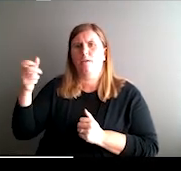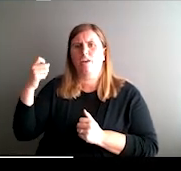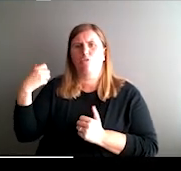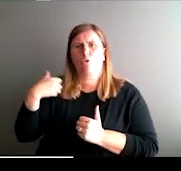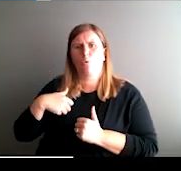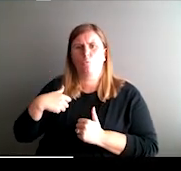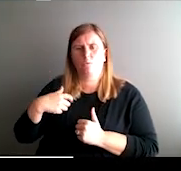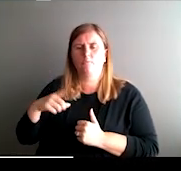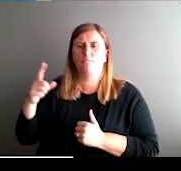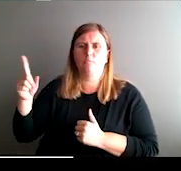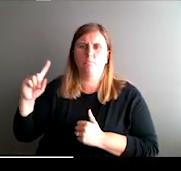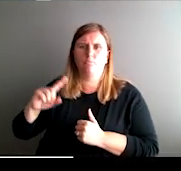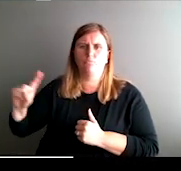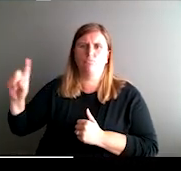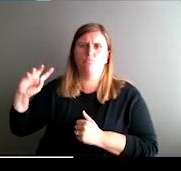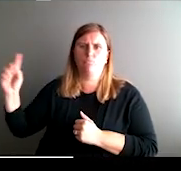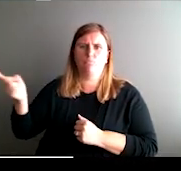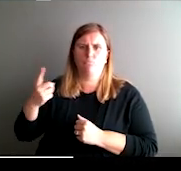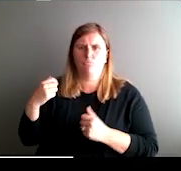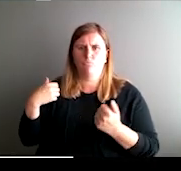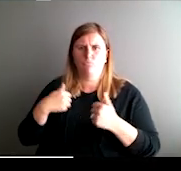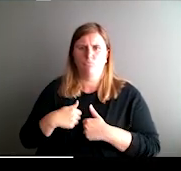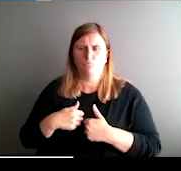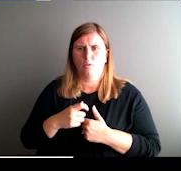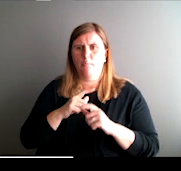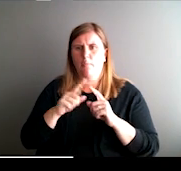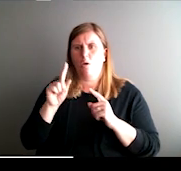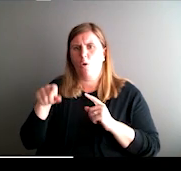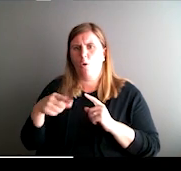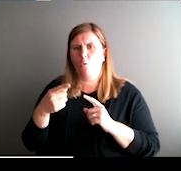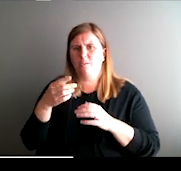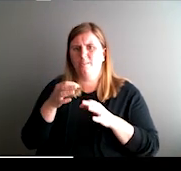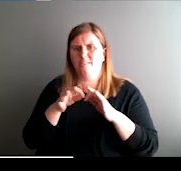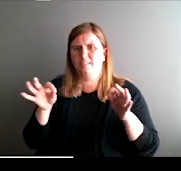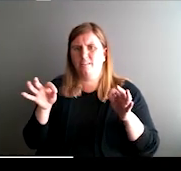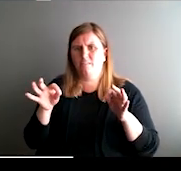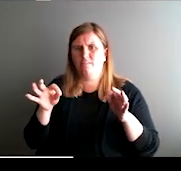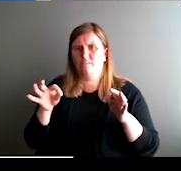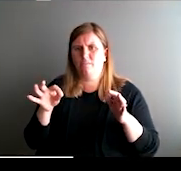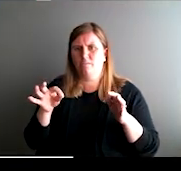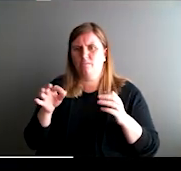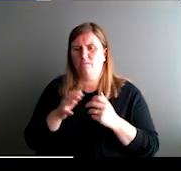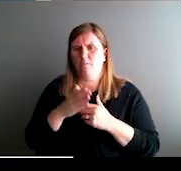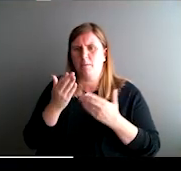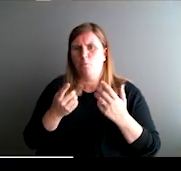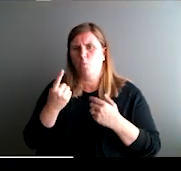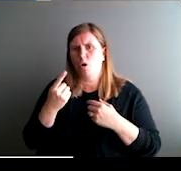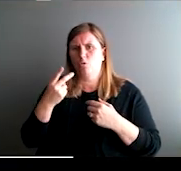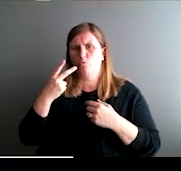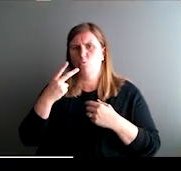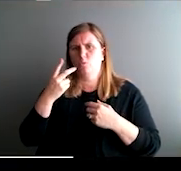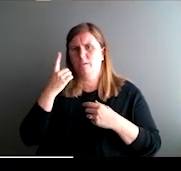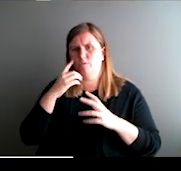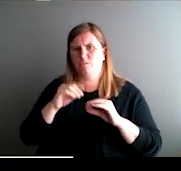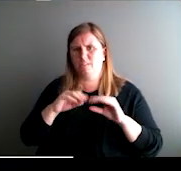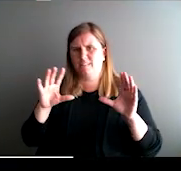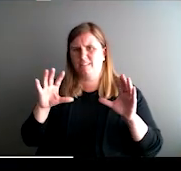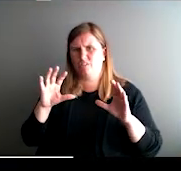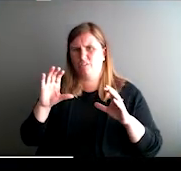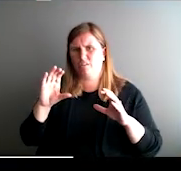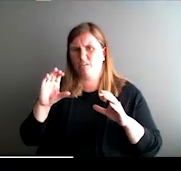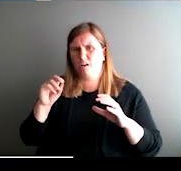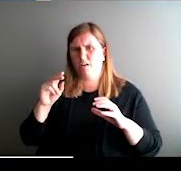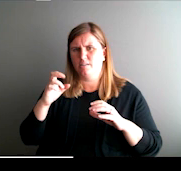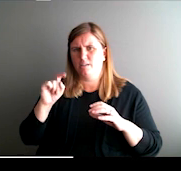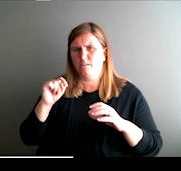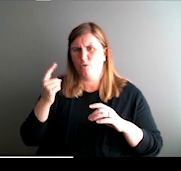and the student can go and retrieve their coat. But only single-step demands, or maybe one or two, unless there's a clear context. I always